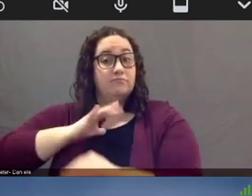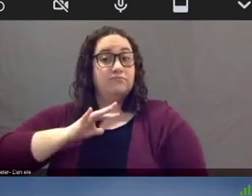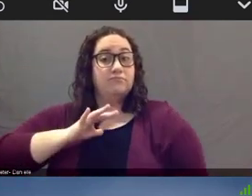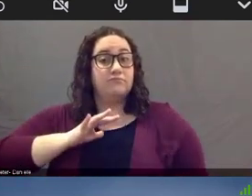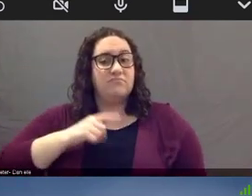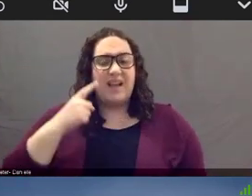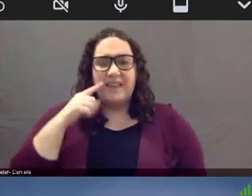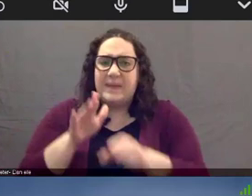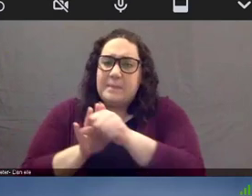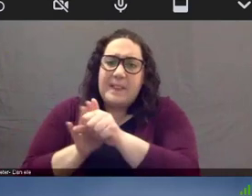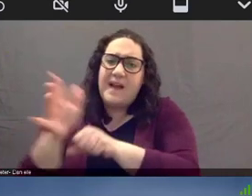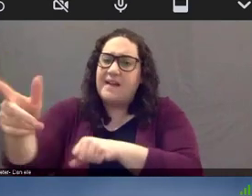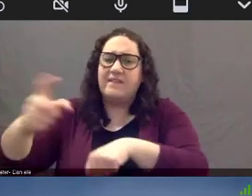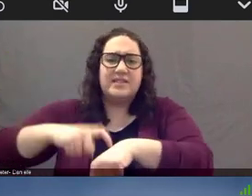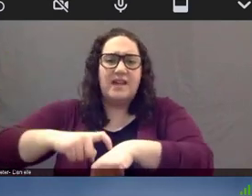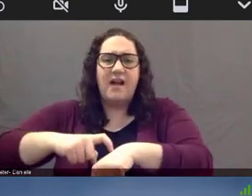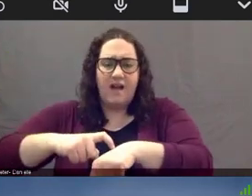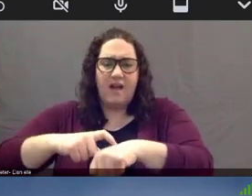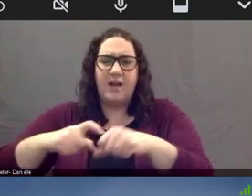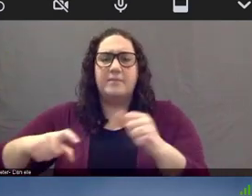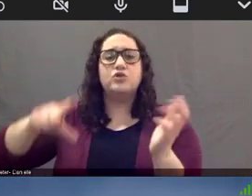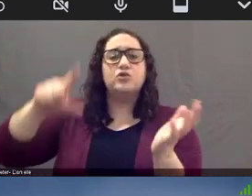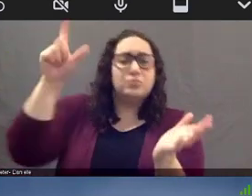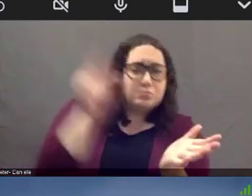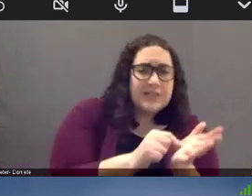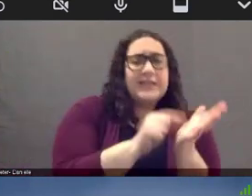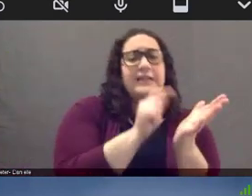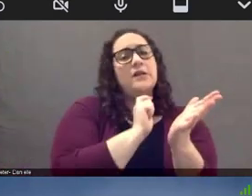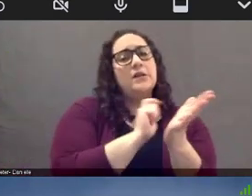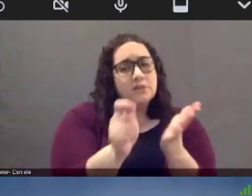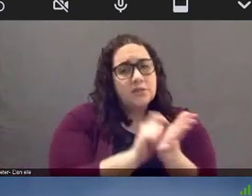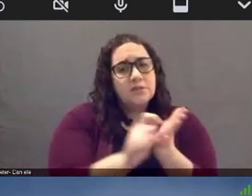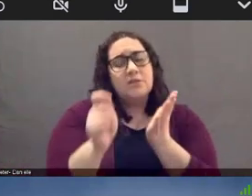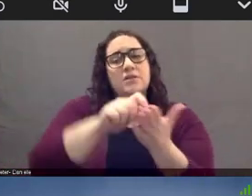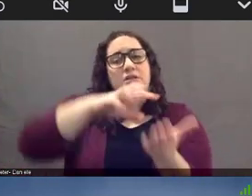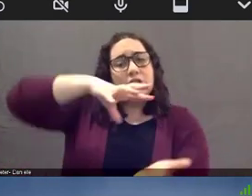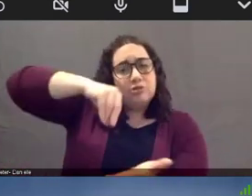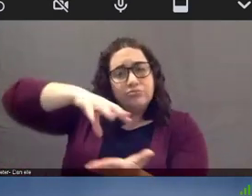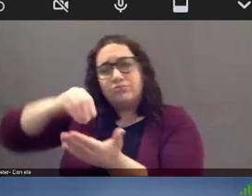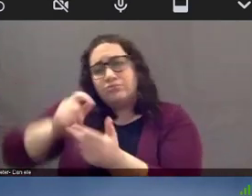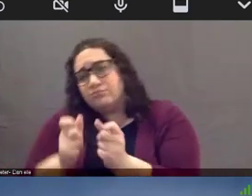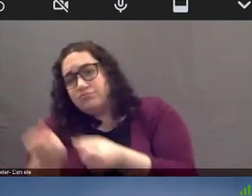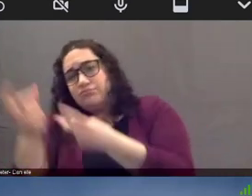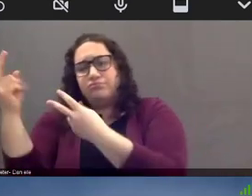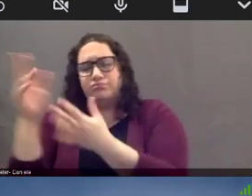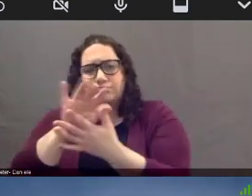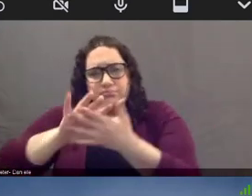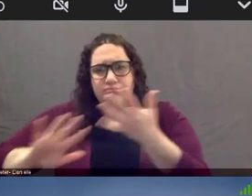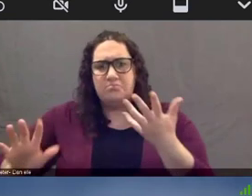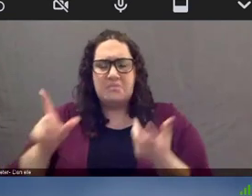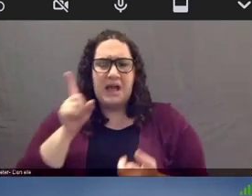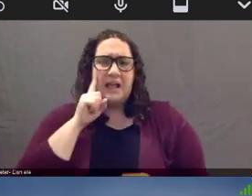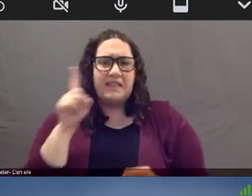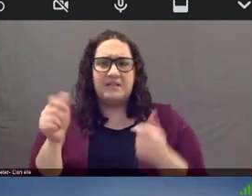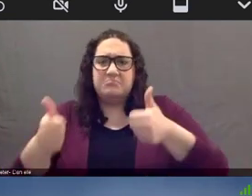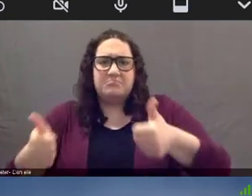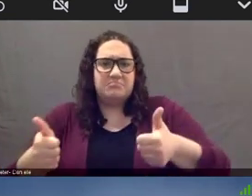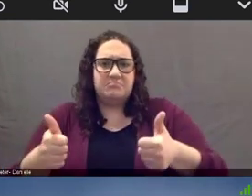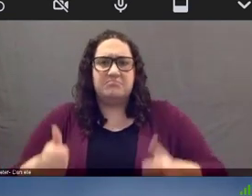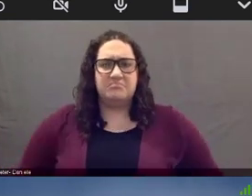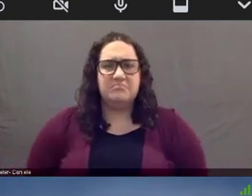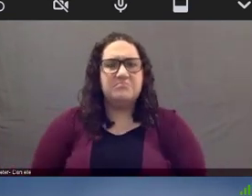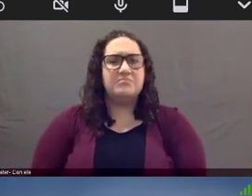that's a reasonable amount of time to allow people to access the exam, do the problems, and then upload the